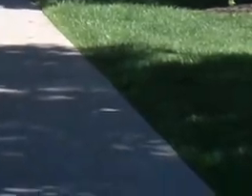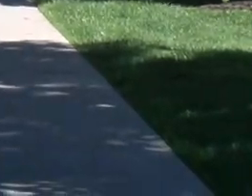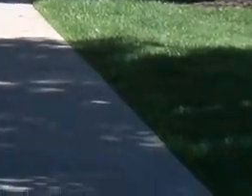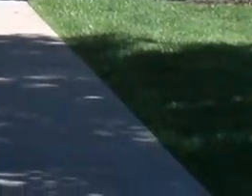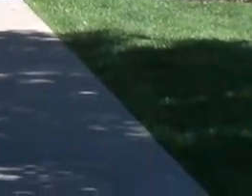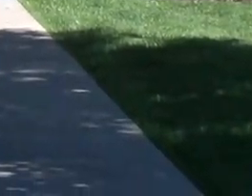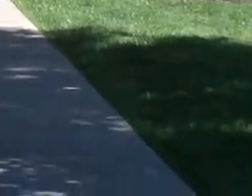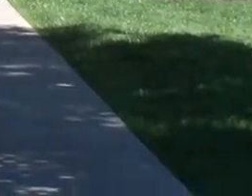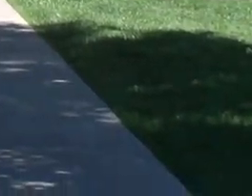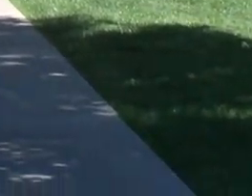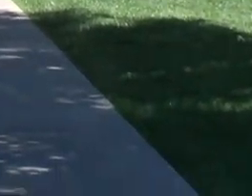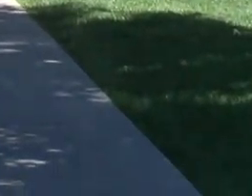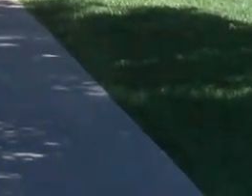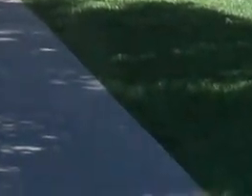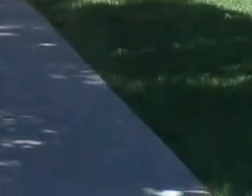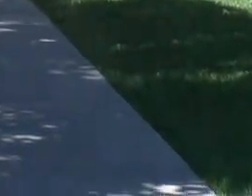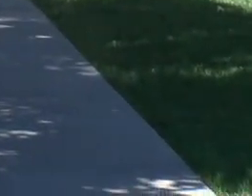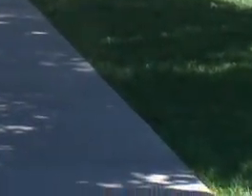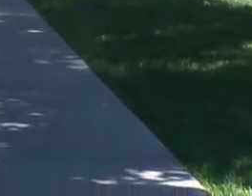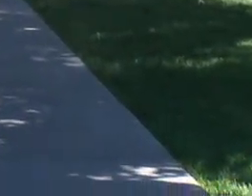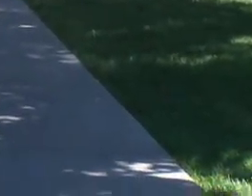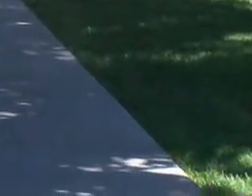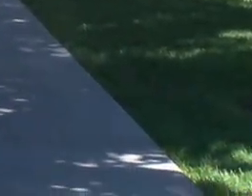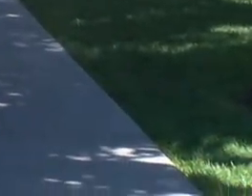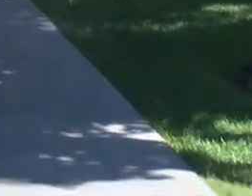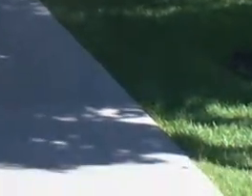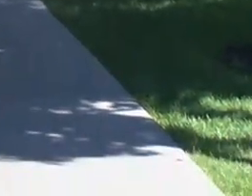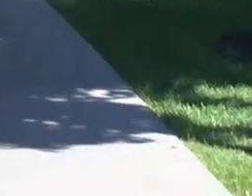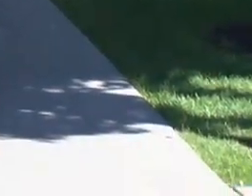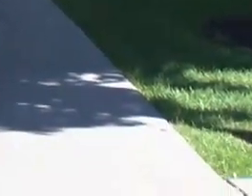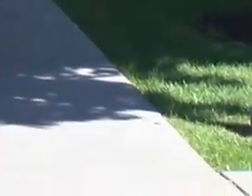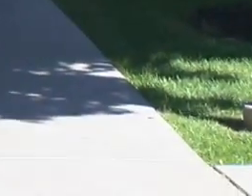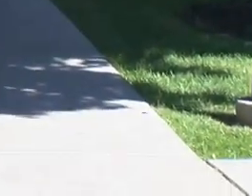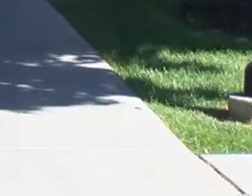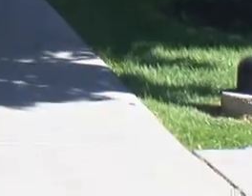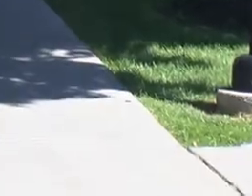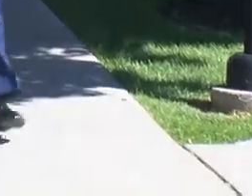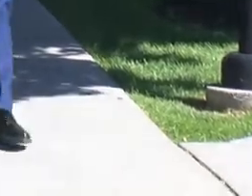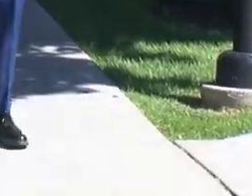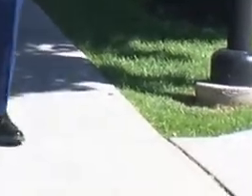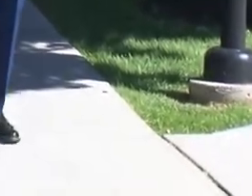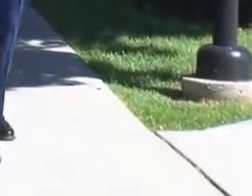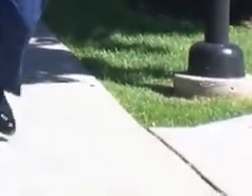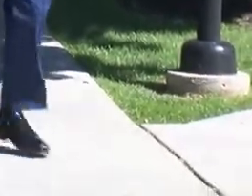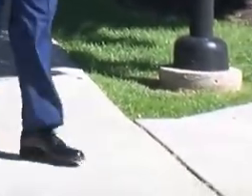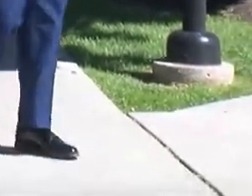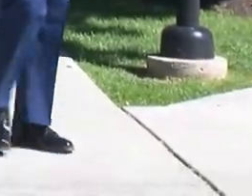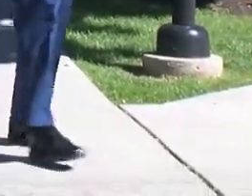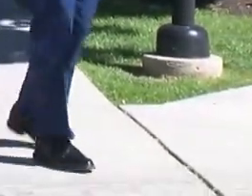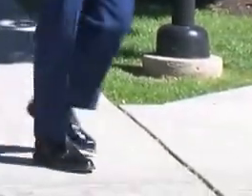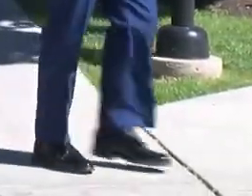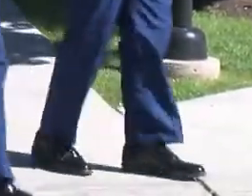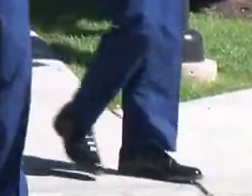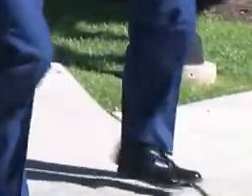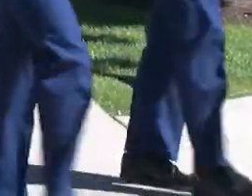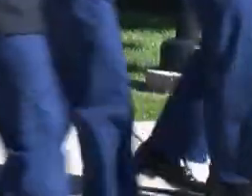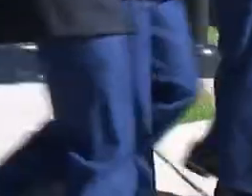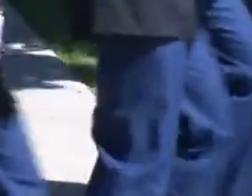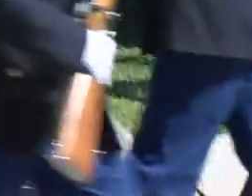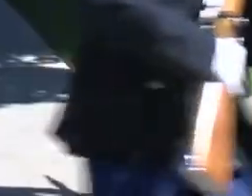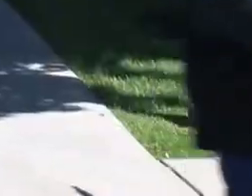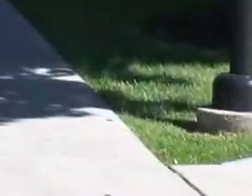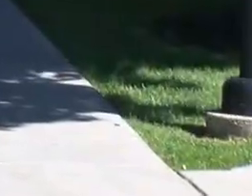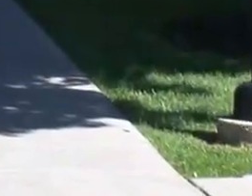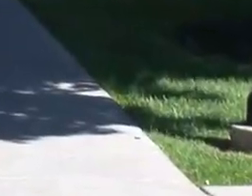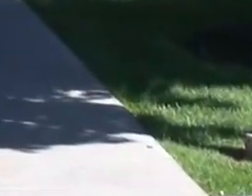Today's inauguration program will be recorded and available for playback following the ceremony. Please take this time to silence all